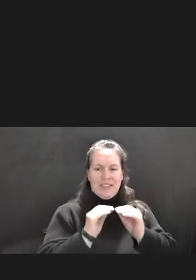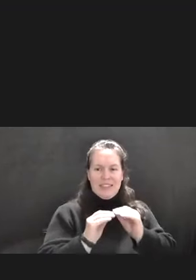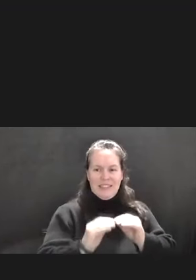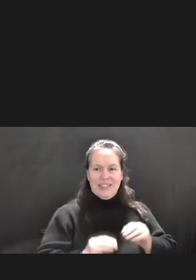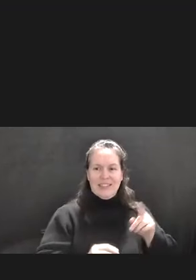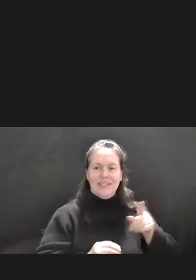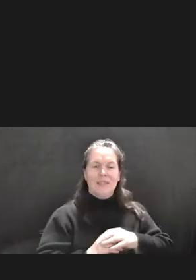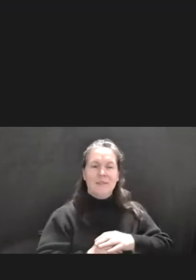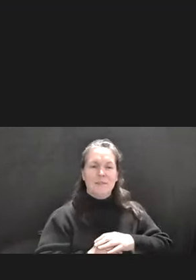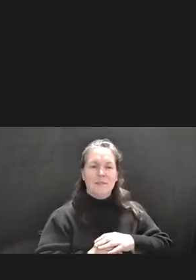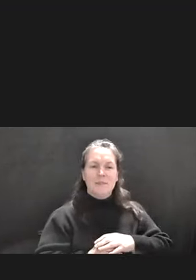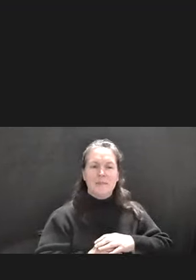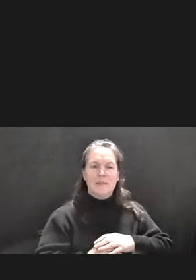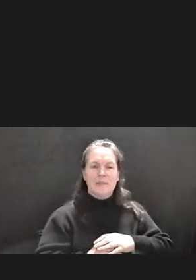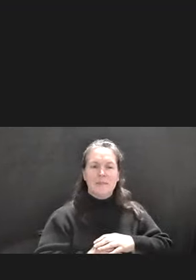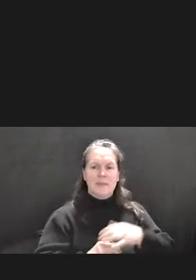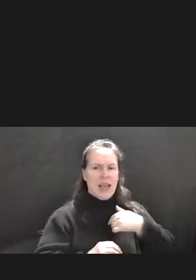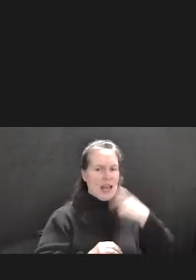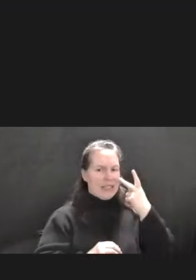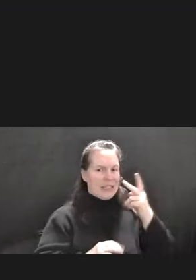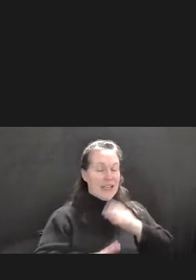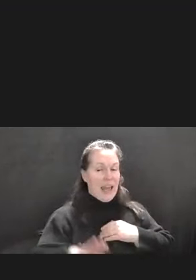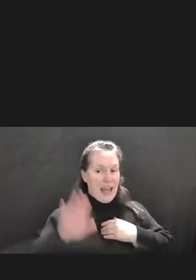And I see a hands up